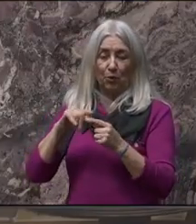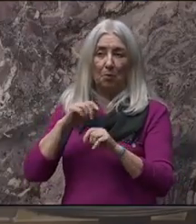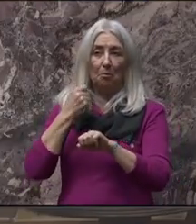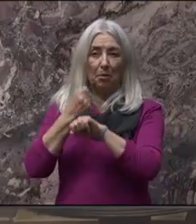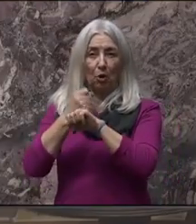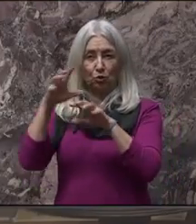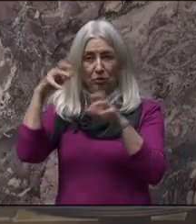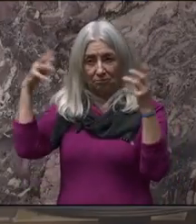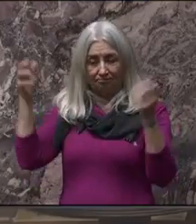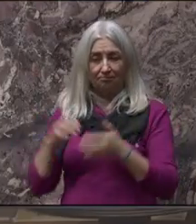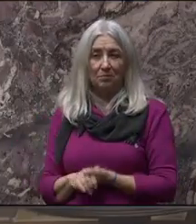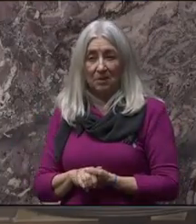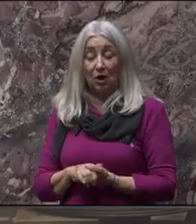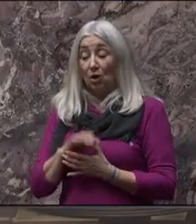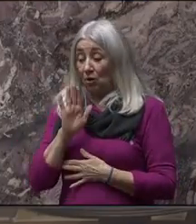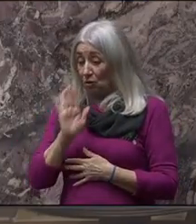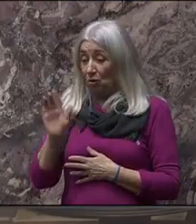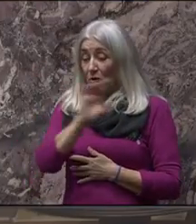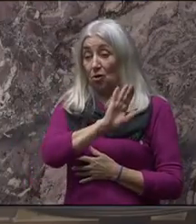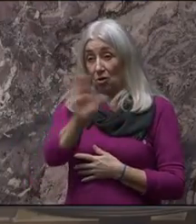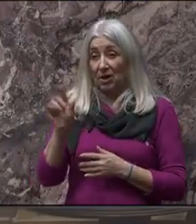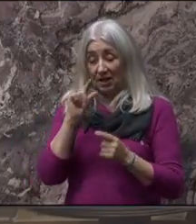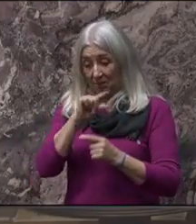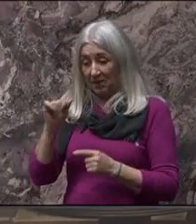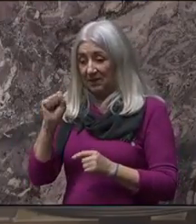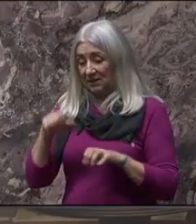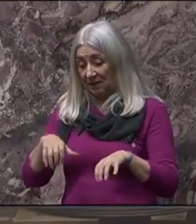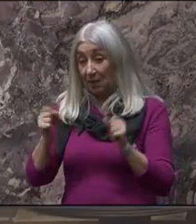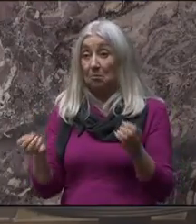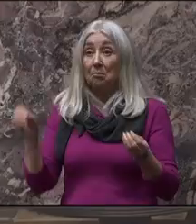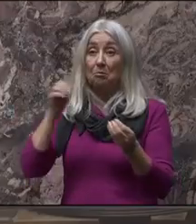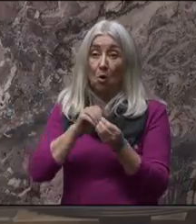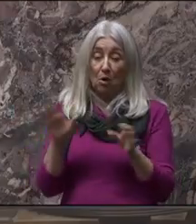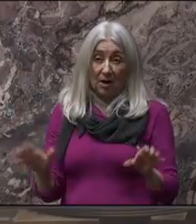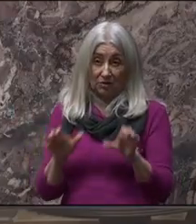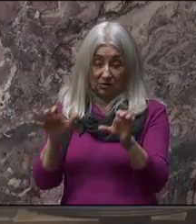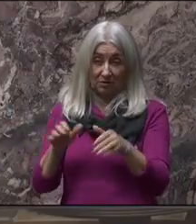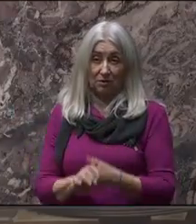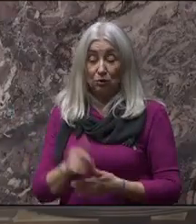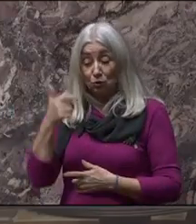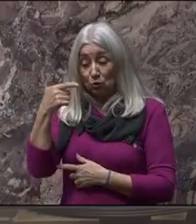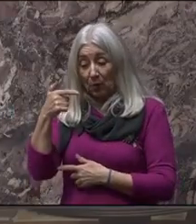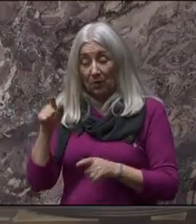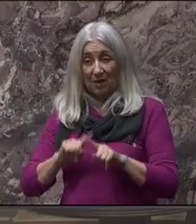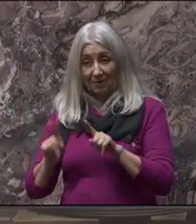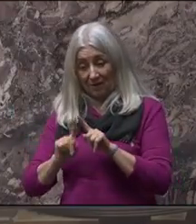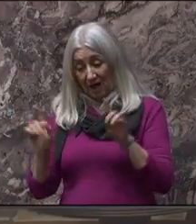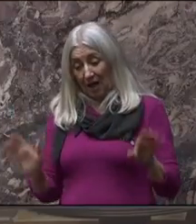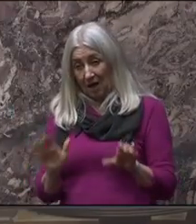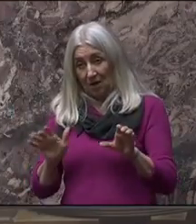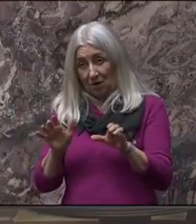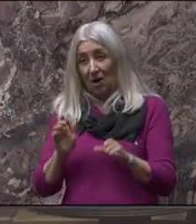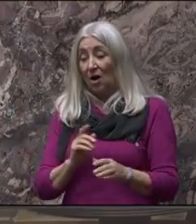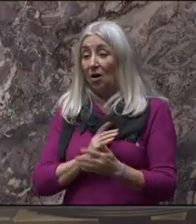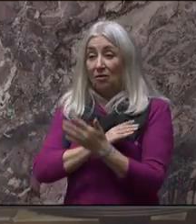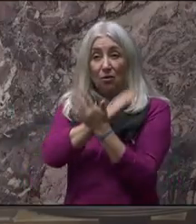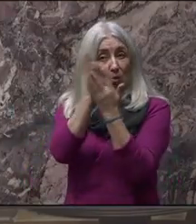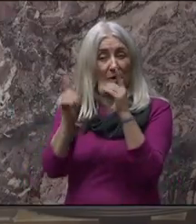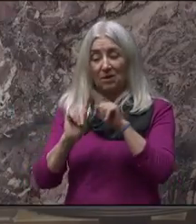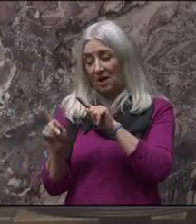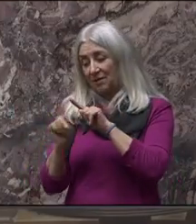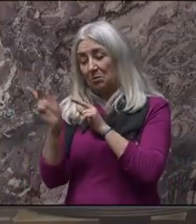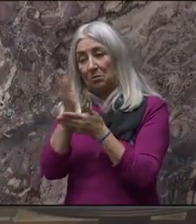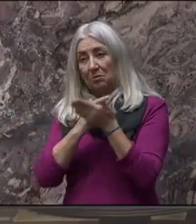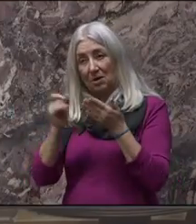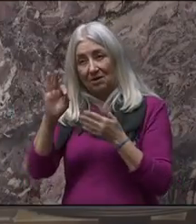is taking further actions through the Climate Leadership Plan, 21 actions across all sectors of our economy,